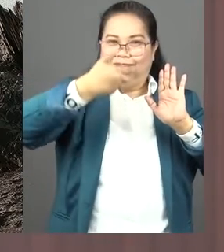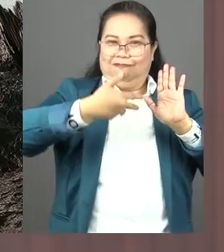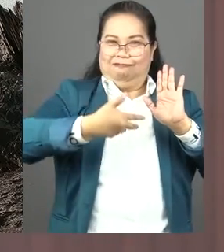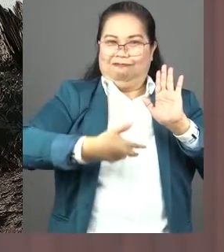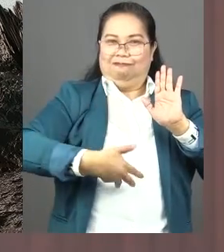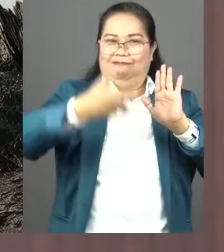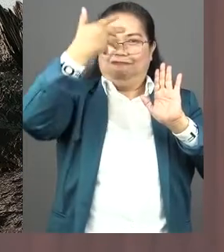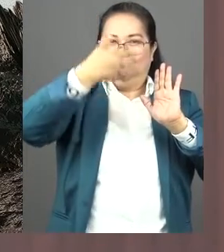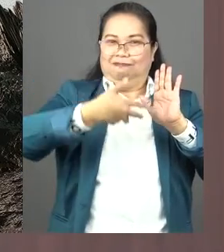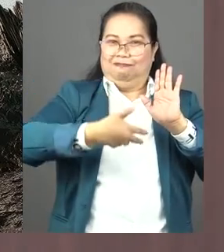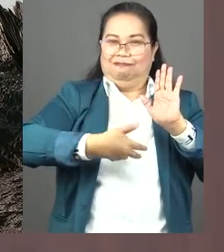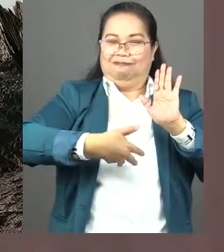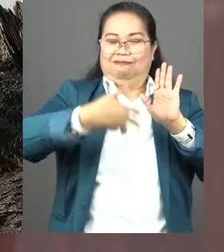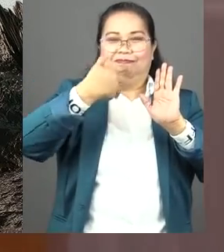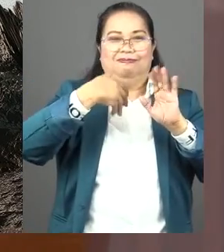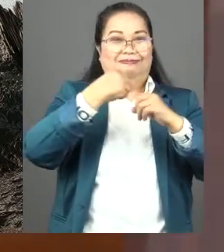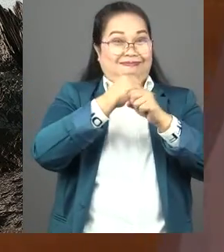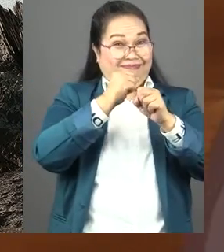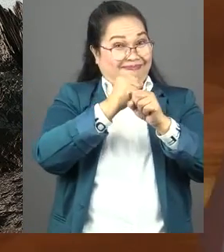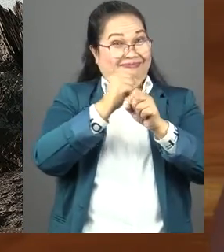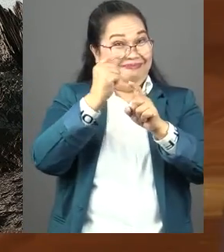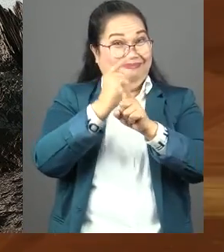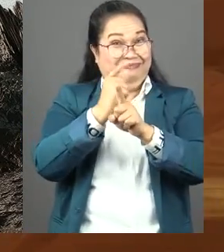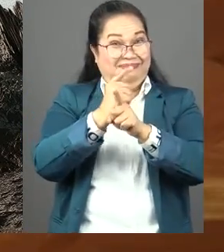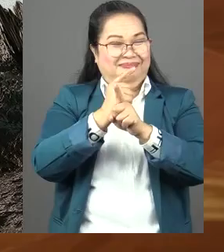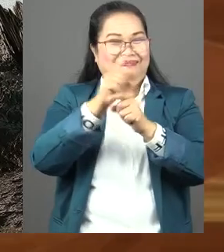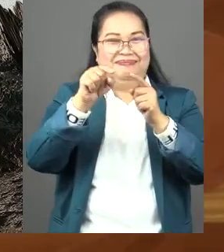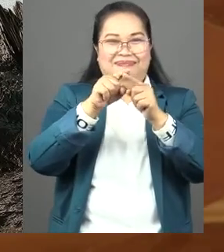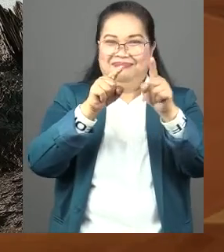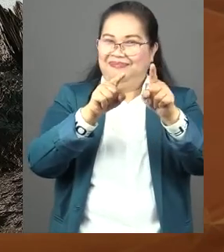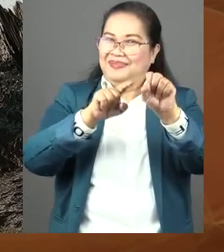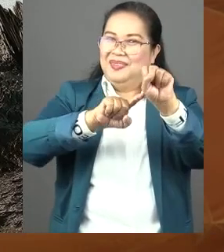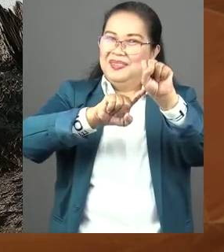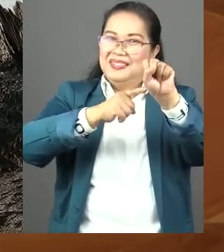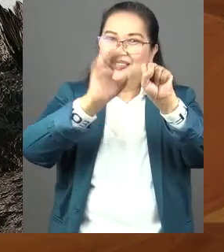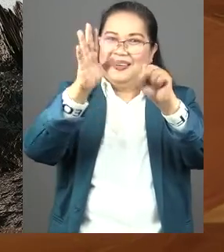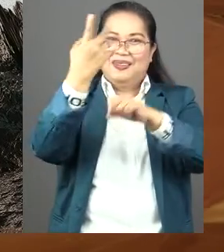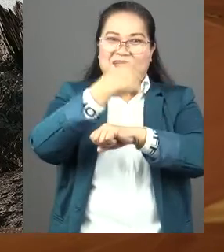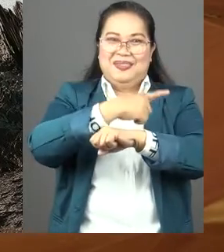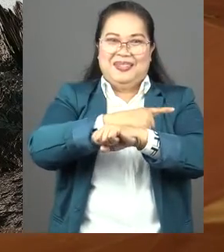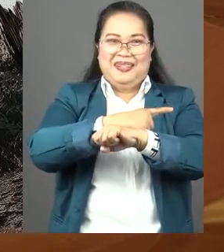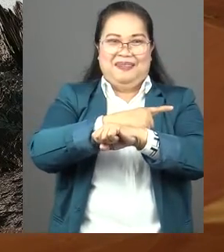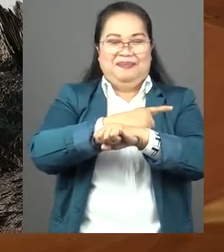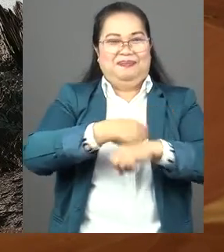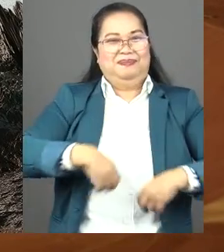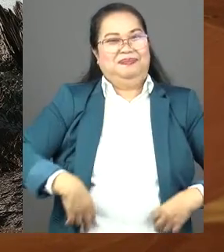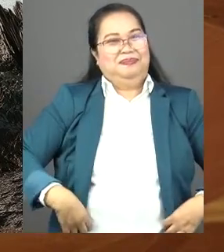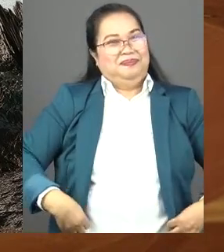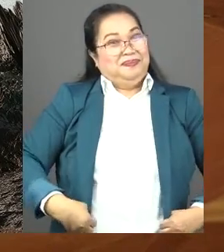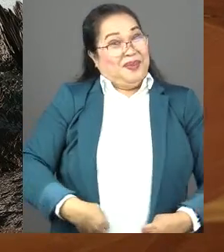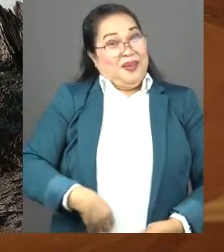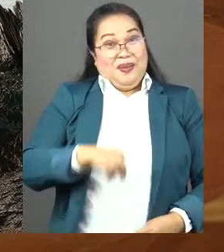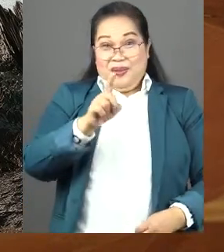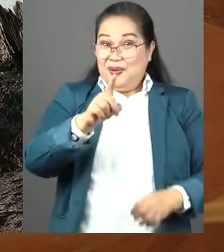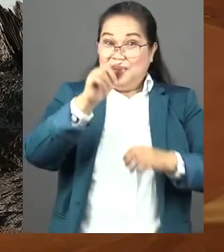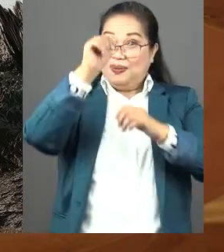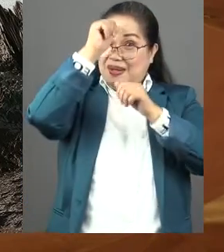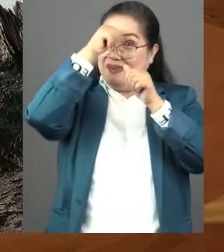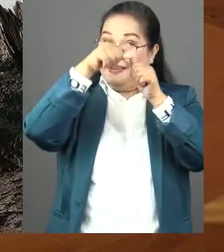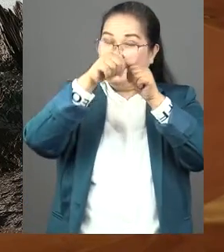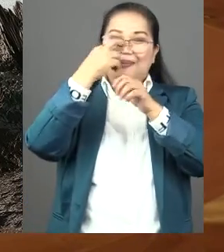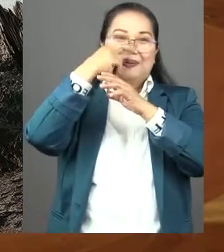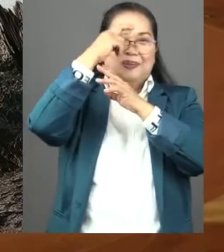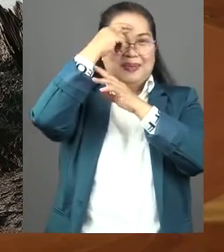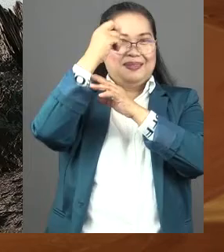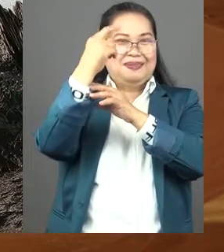Friends, let's make this very practical. When you begin your day, when you start your day, realizing that Romans